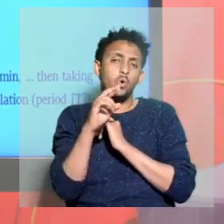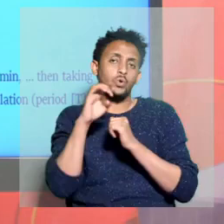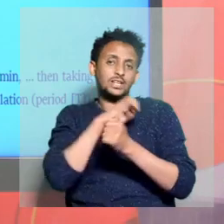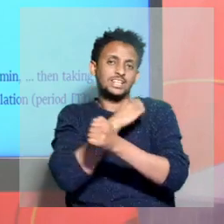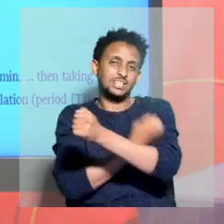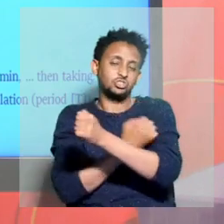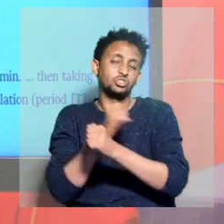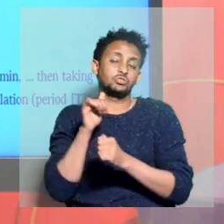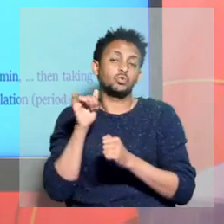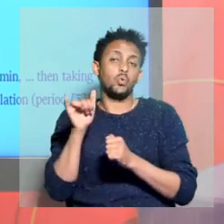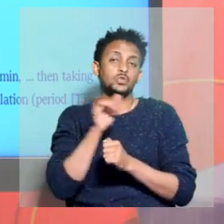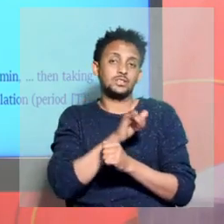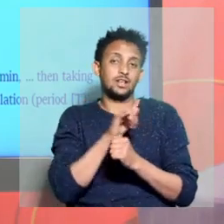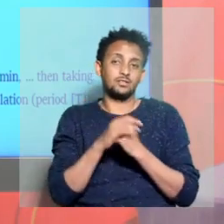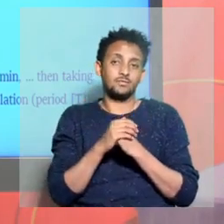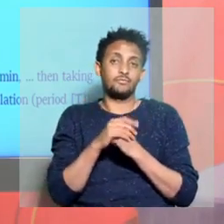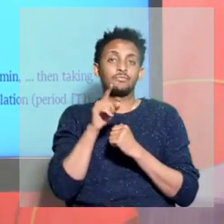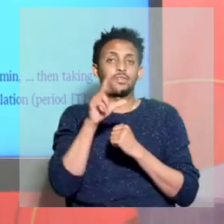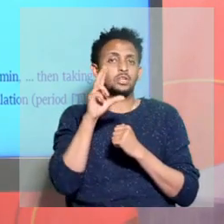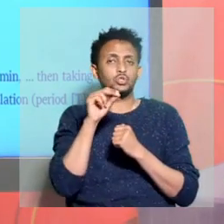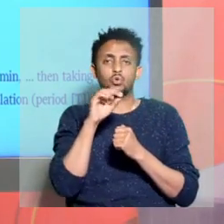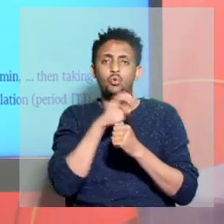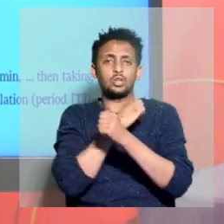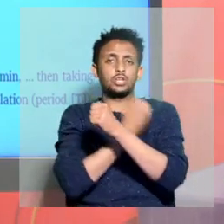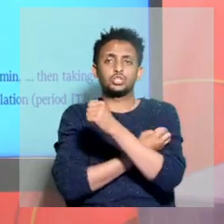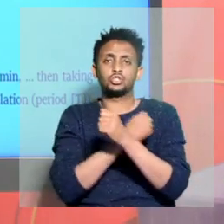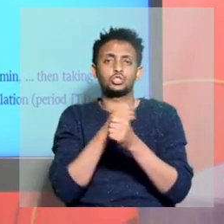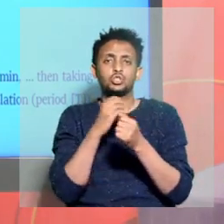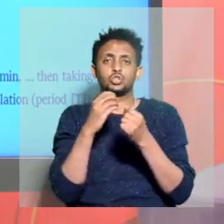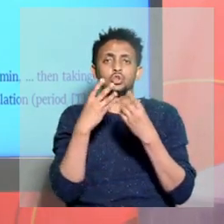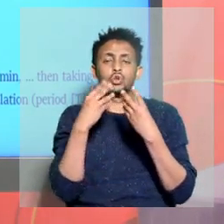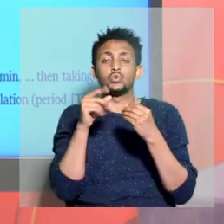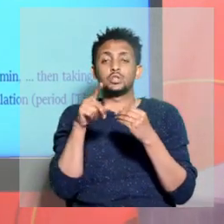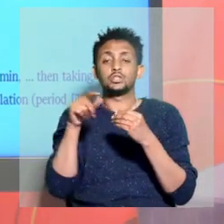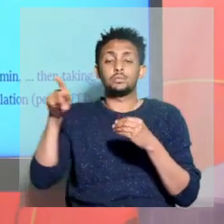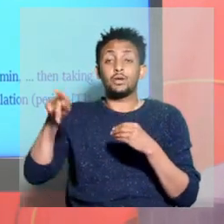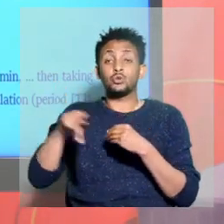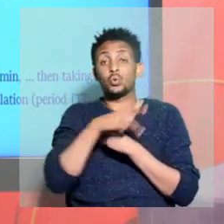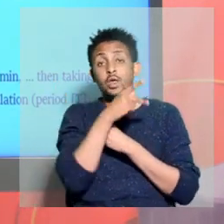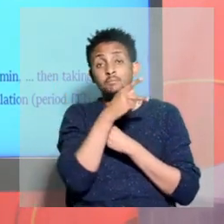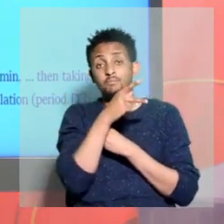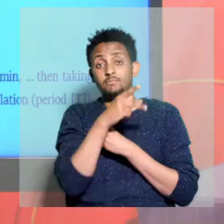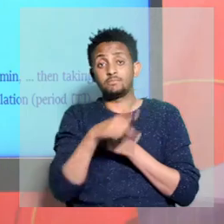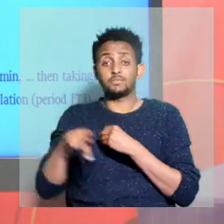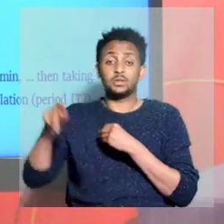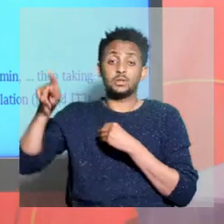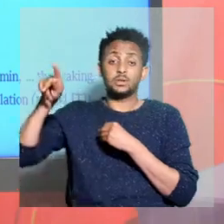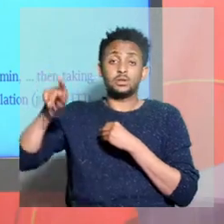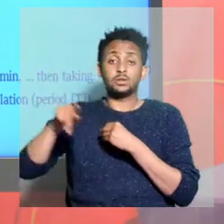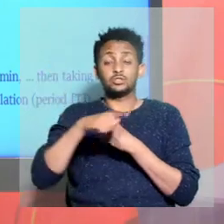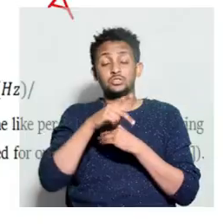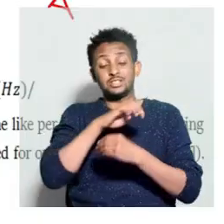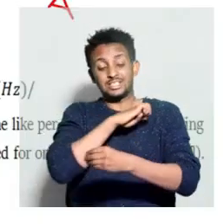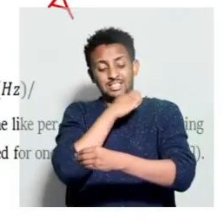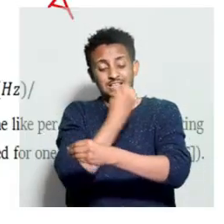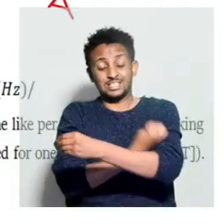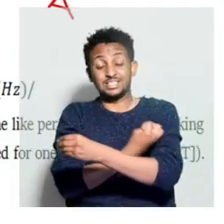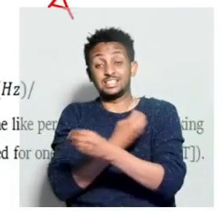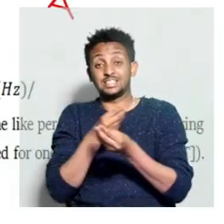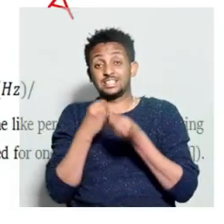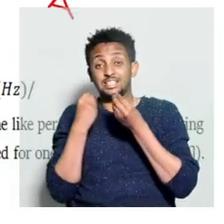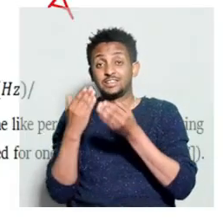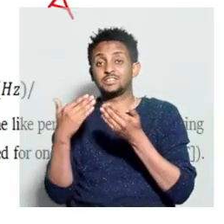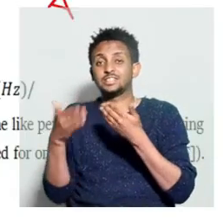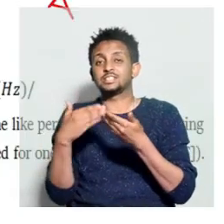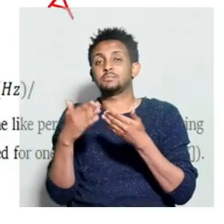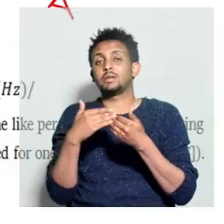energy remains constant. There is no energy loss. Suppose if I pull the pendulum and release it, the energy in SHM, in